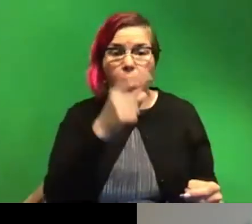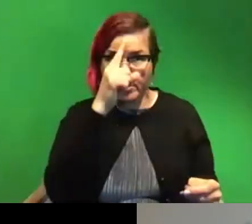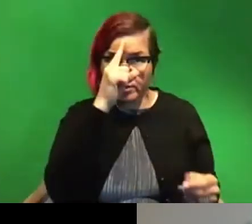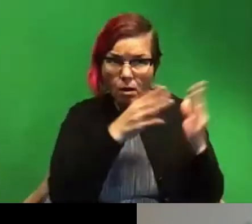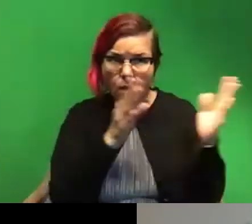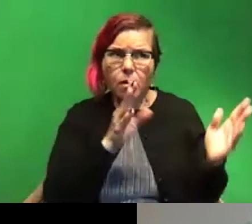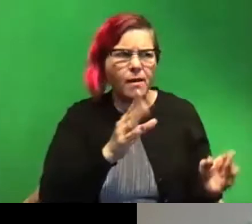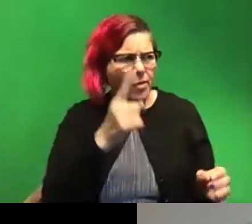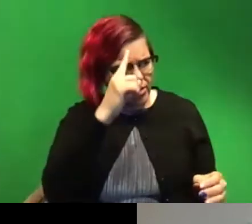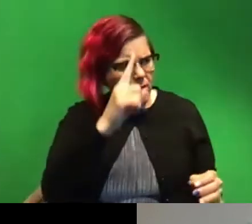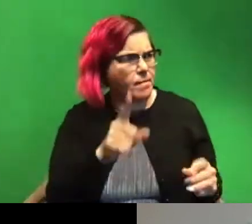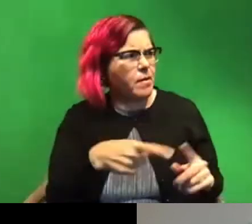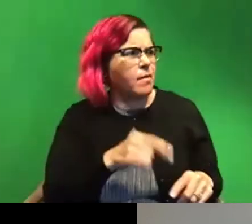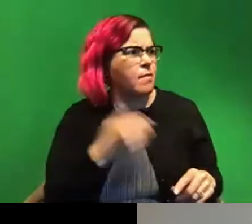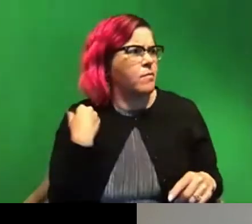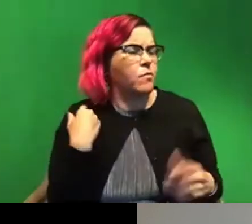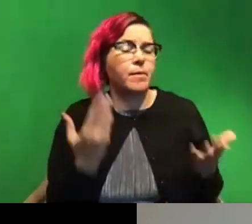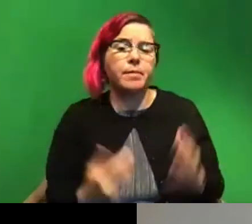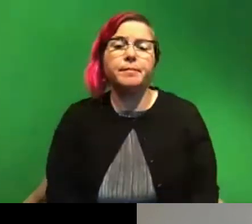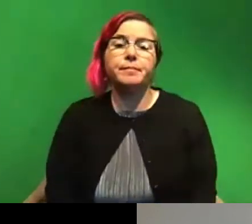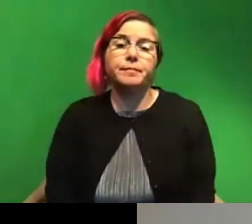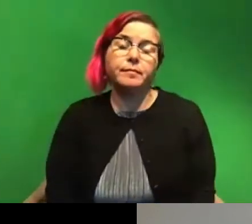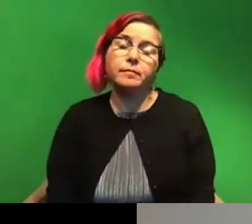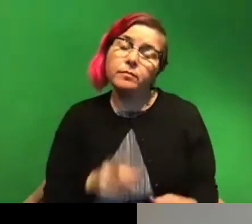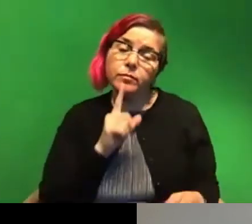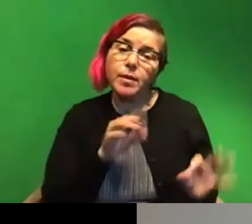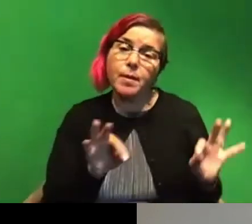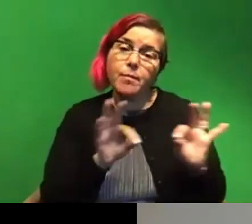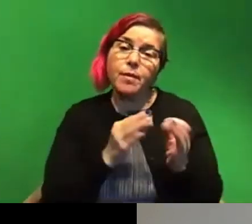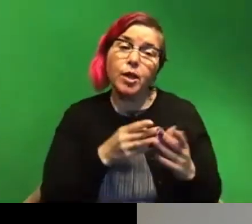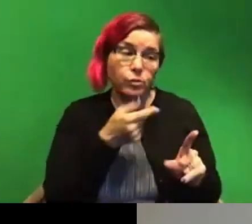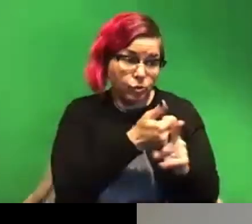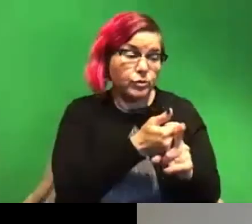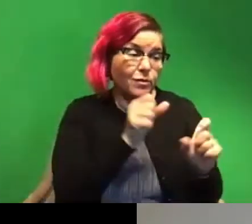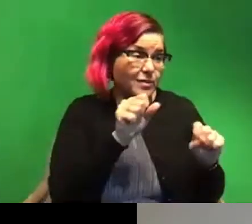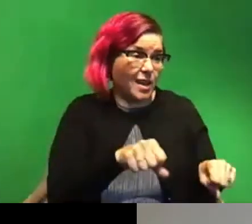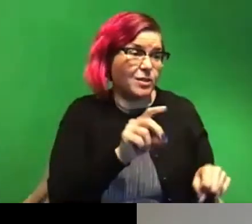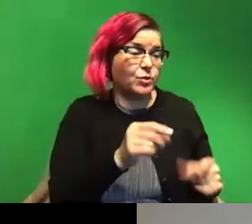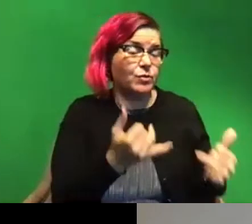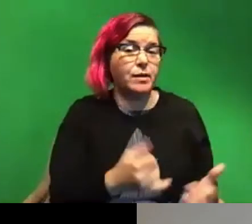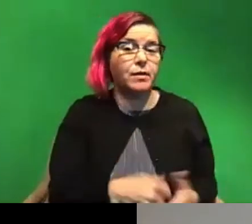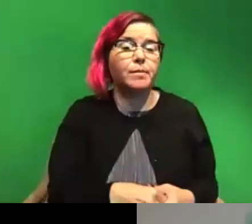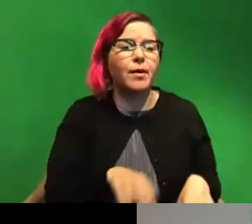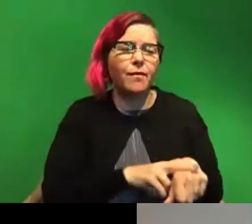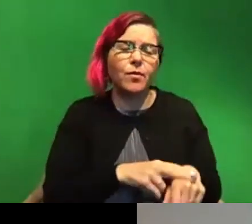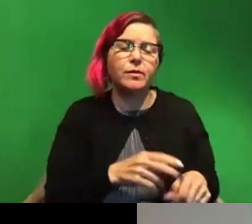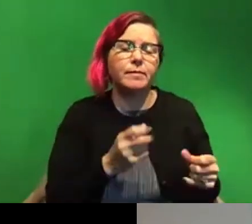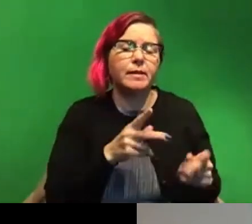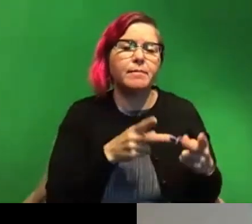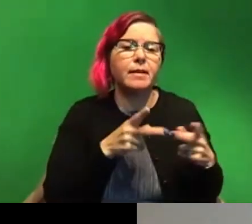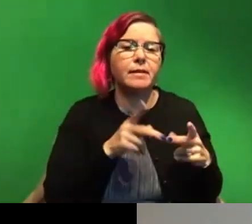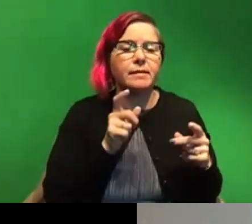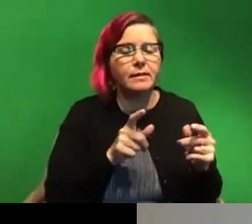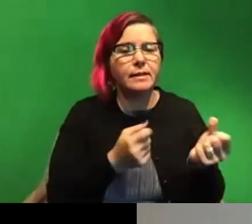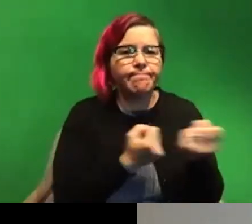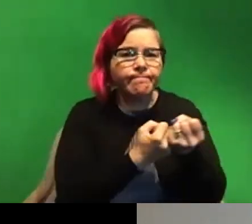never thought about it before. Yeah. So I think that's a really important thing that you can do right now. But of course, a lot of these places need backing to